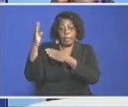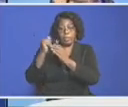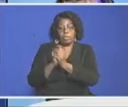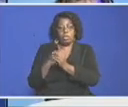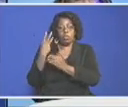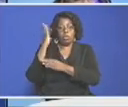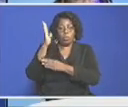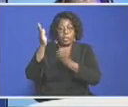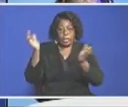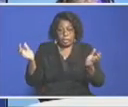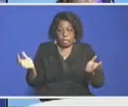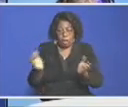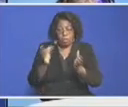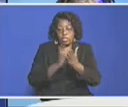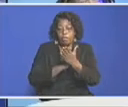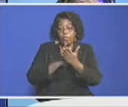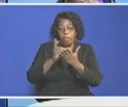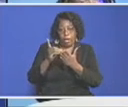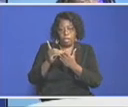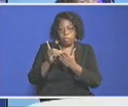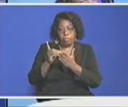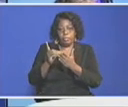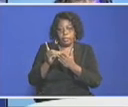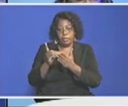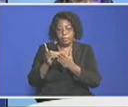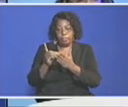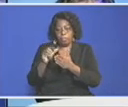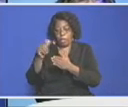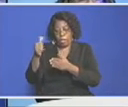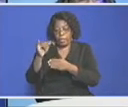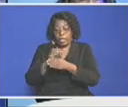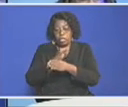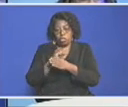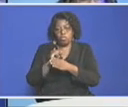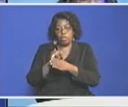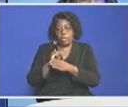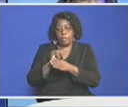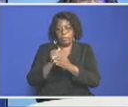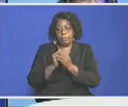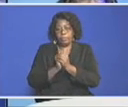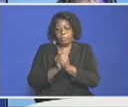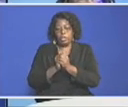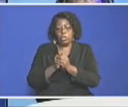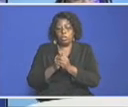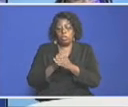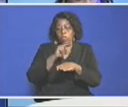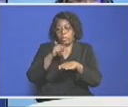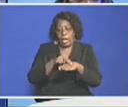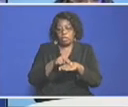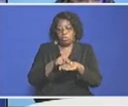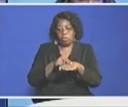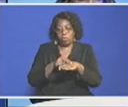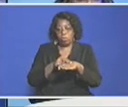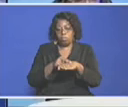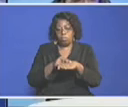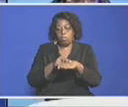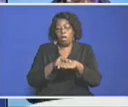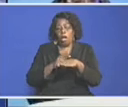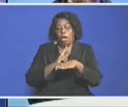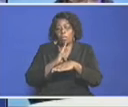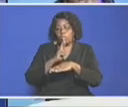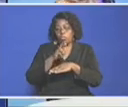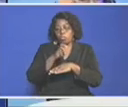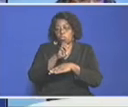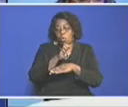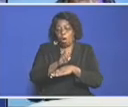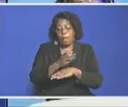going to encourage the development of value-added industries so that natural raw materials can be turned into finished products